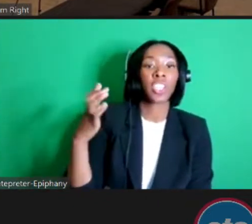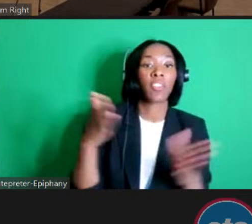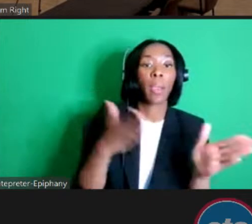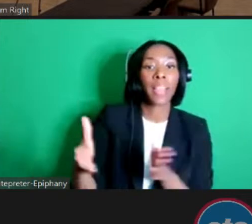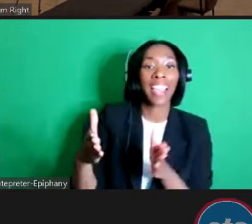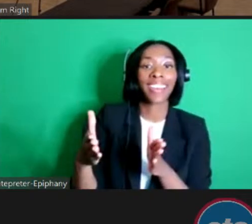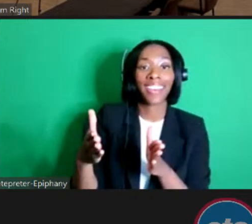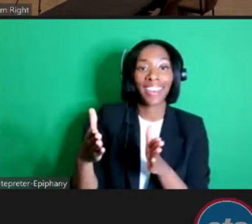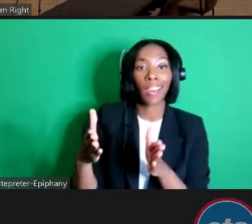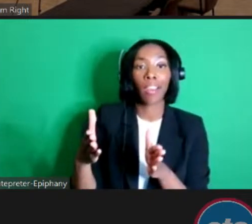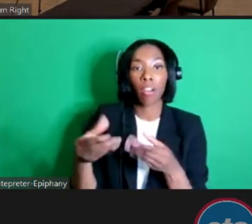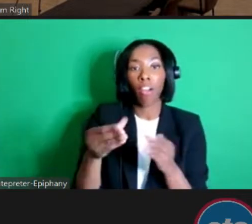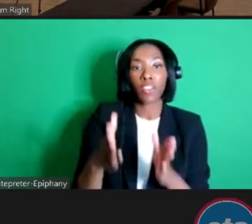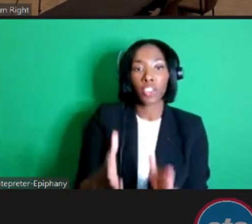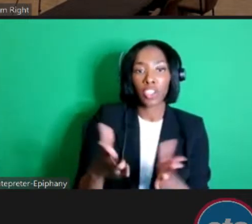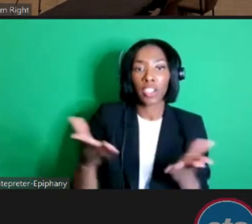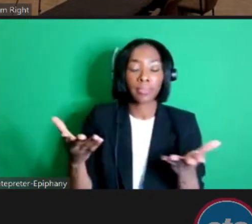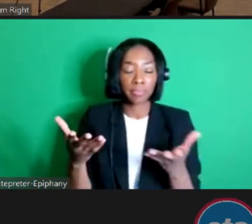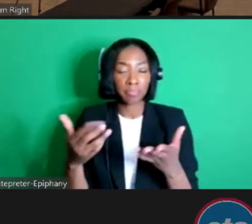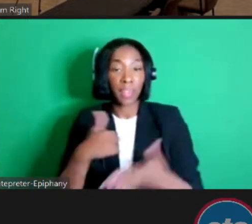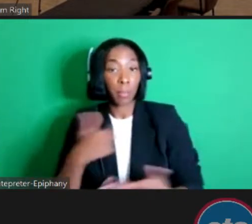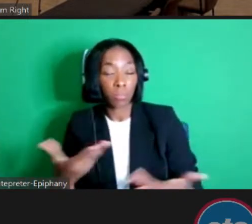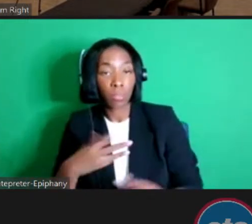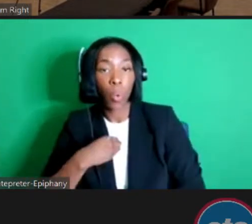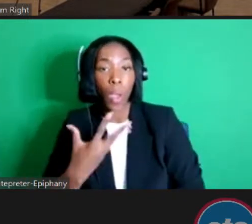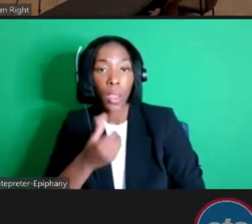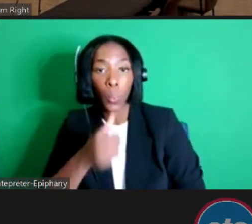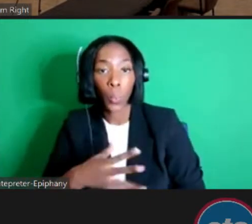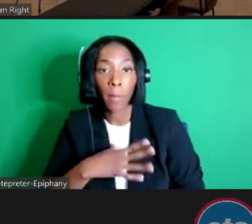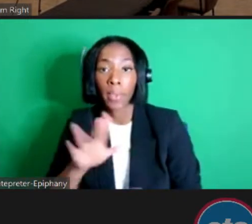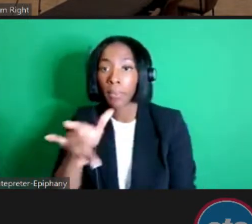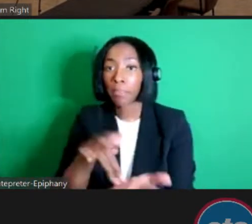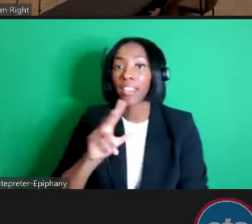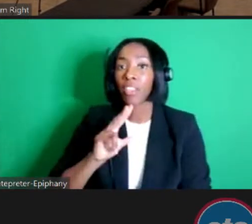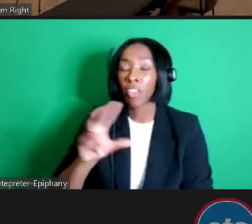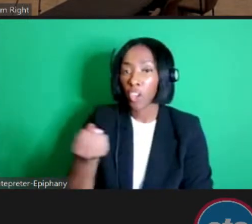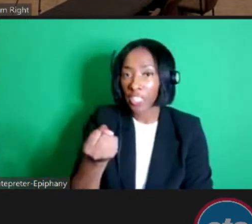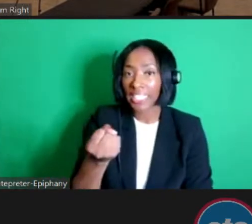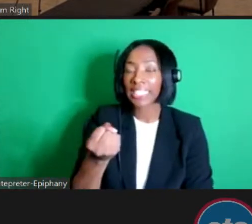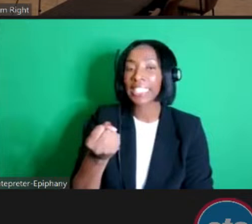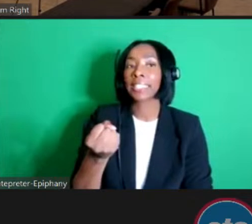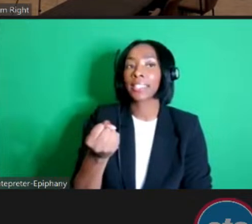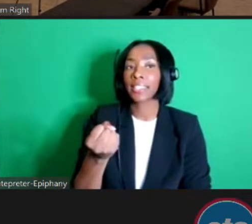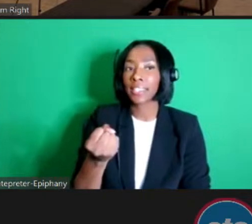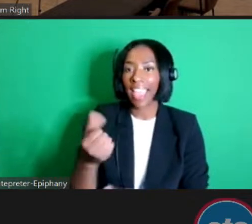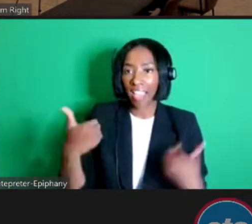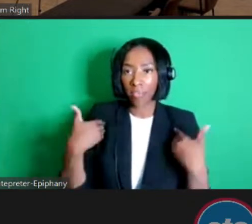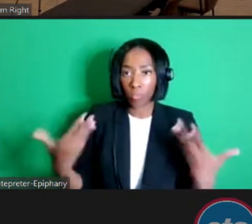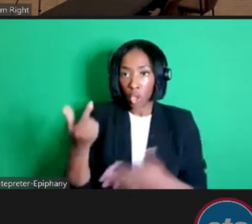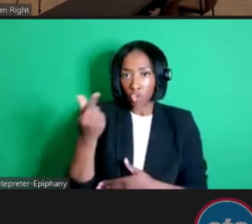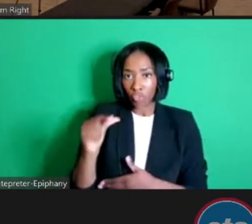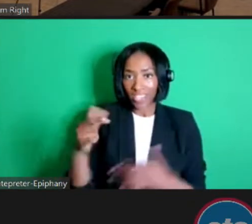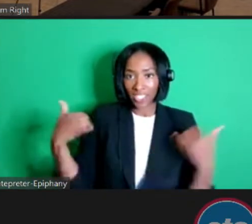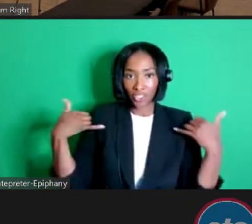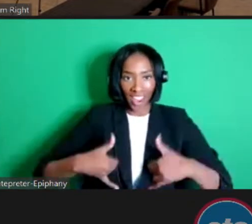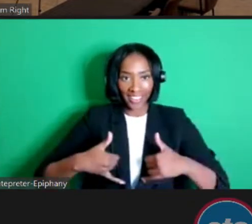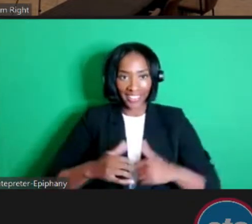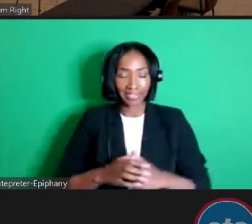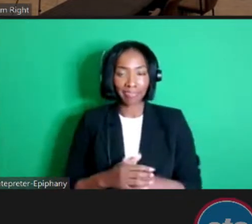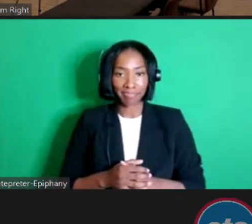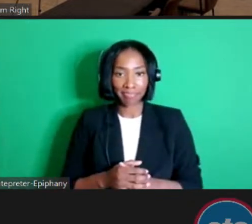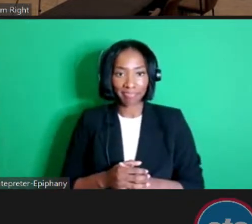at CTA. I am a white woman in my mid-30s wearing a green jacket.